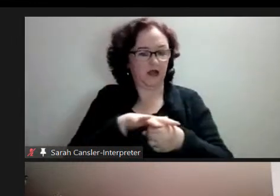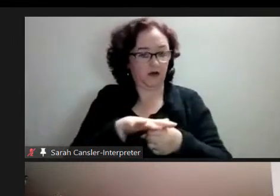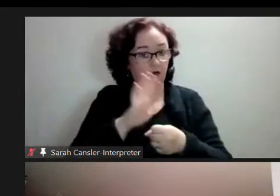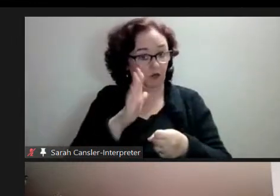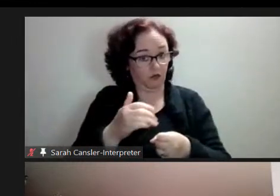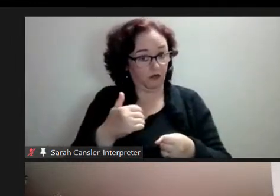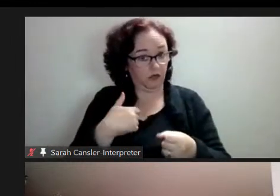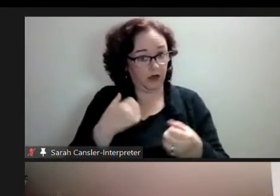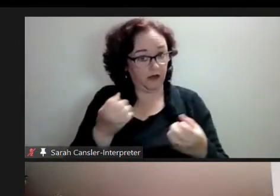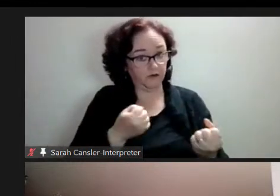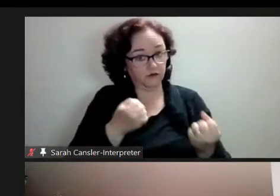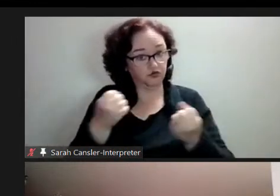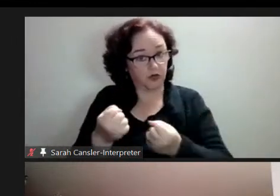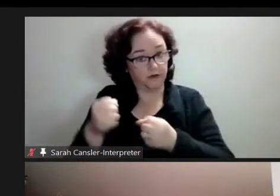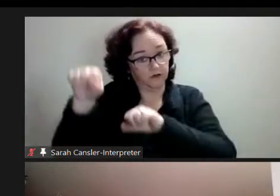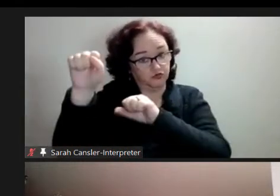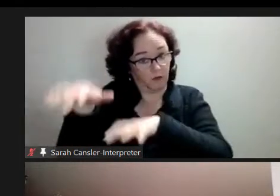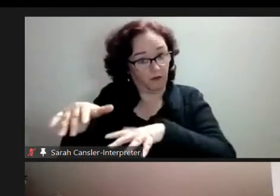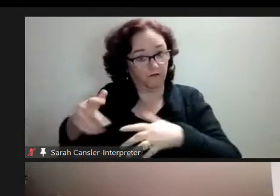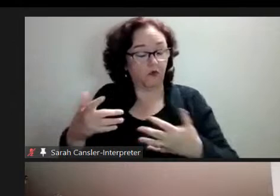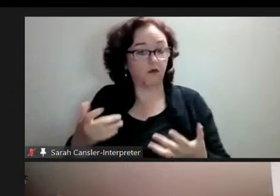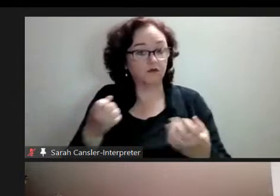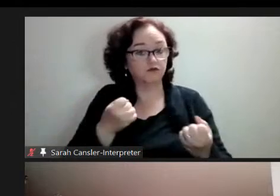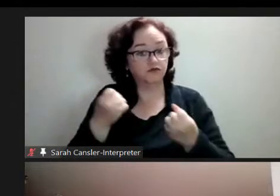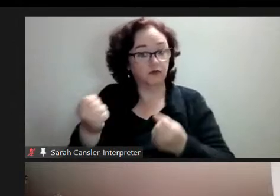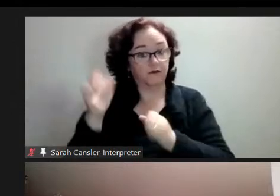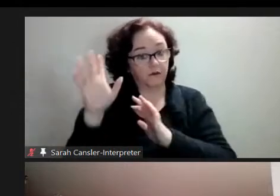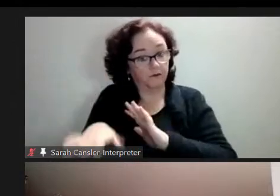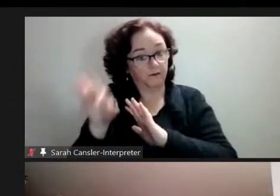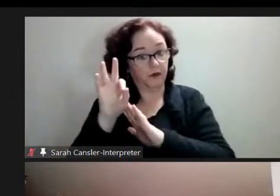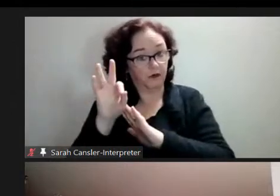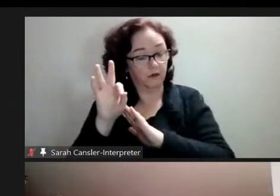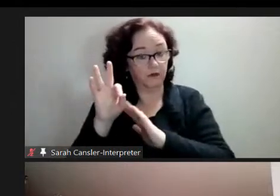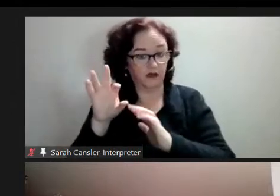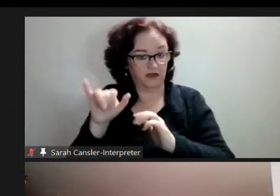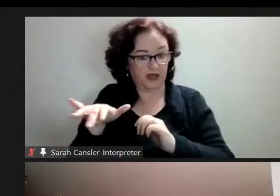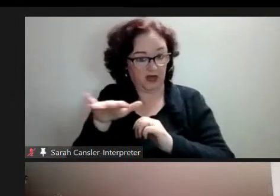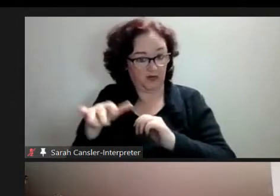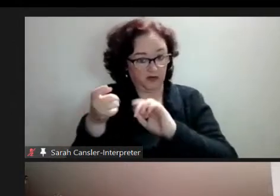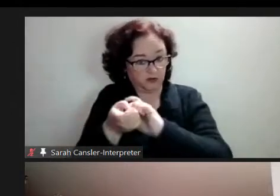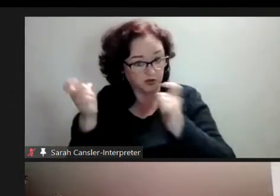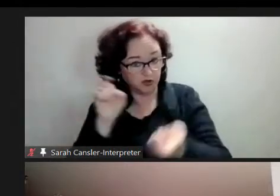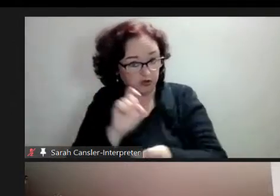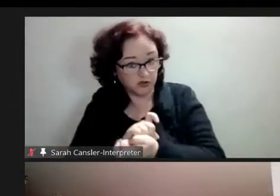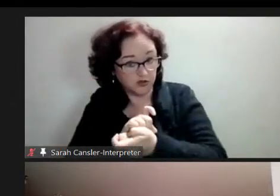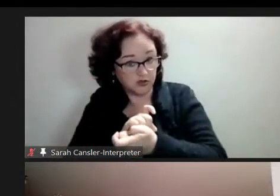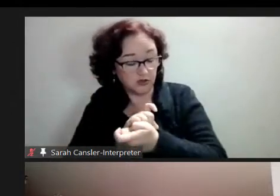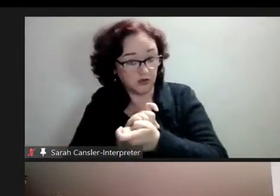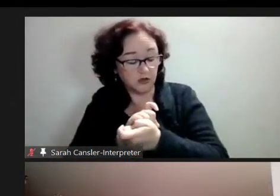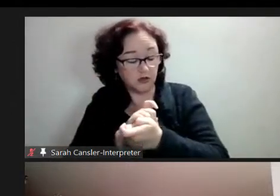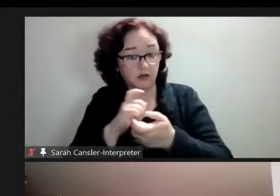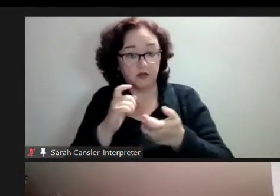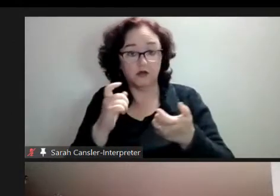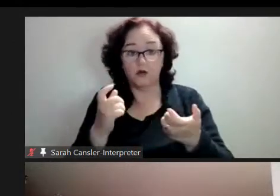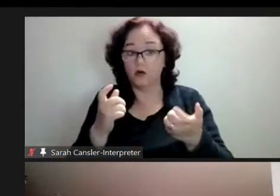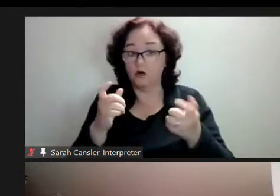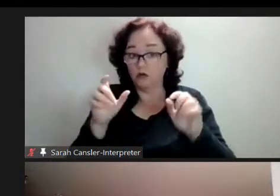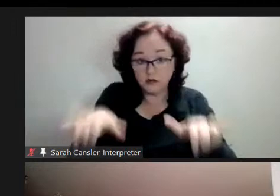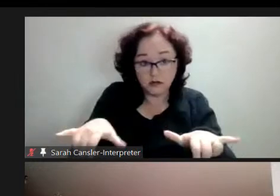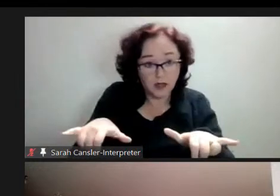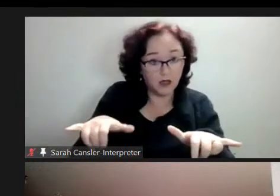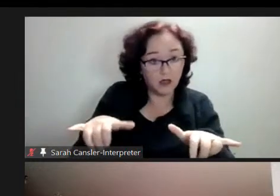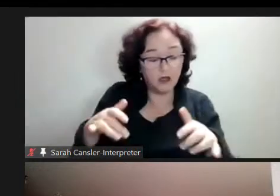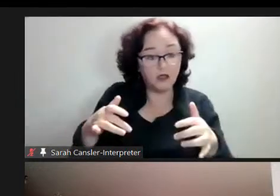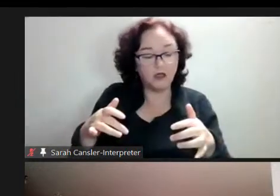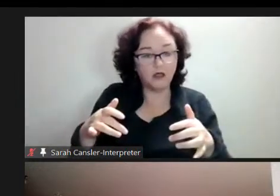change too much from kind of where it is now for that station? Or will that also change with, excuse me, that's